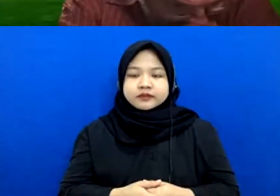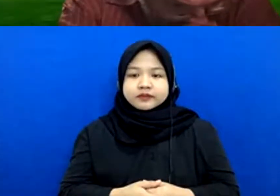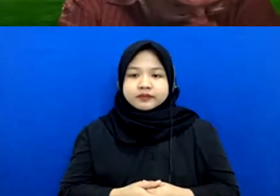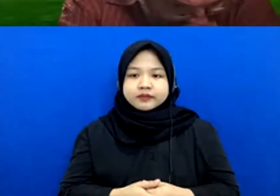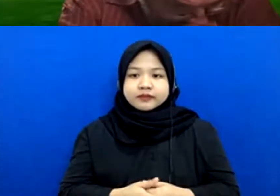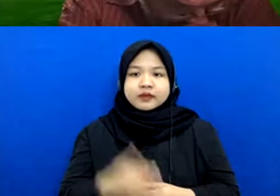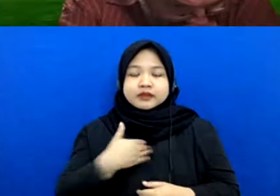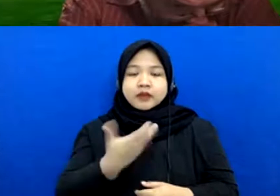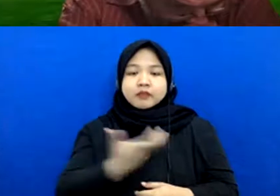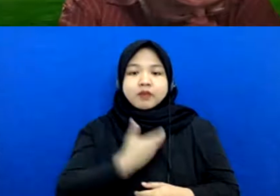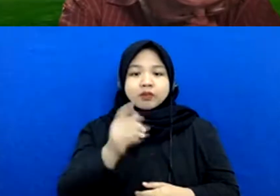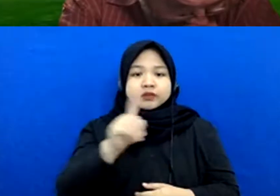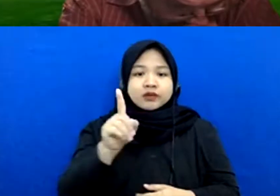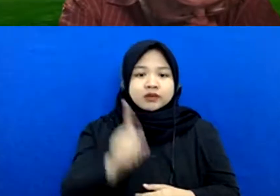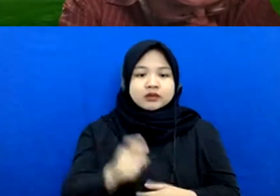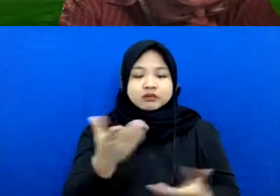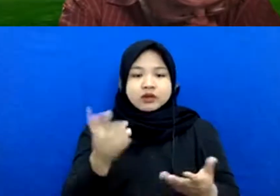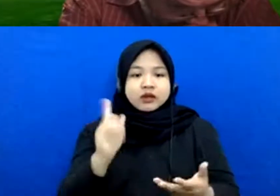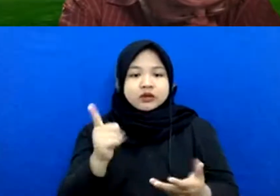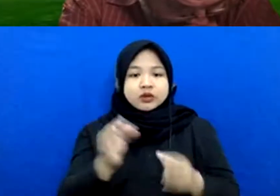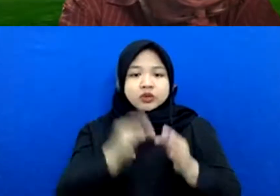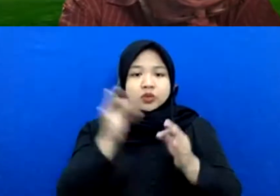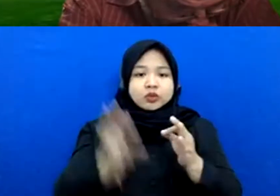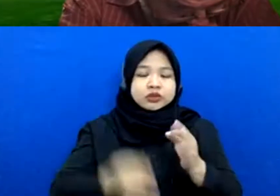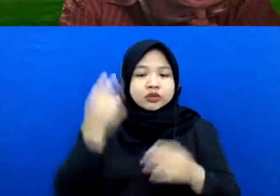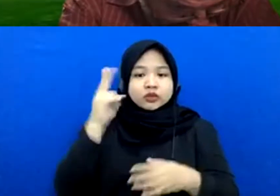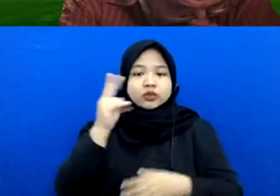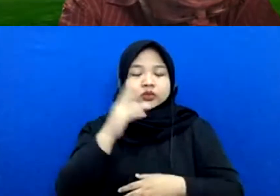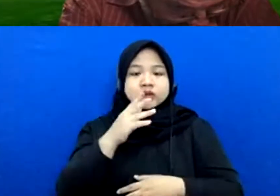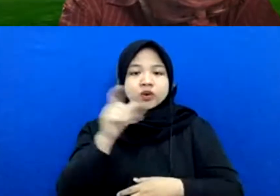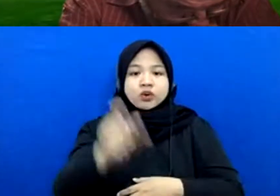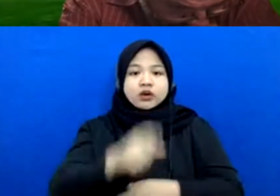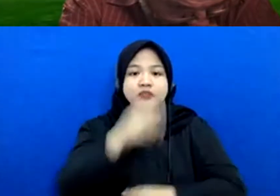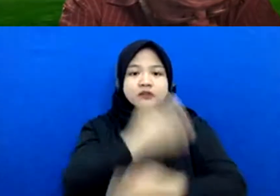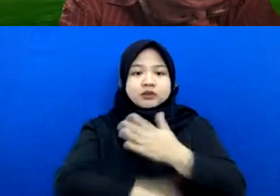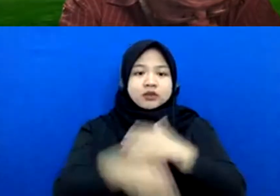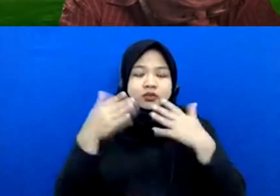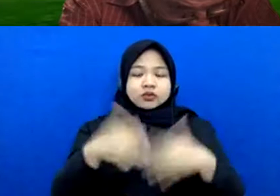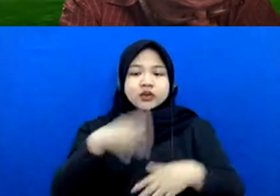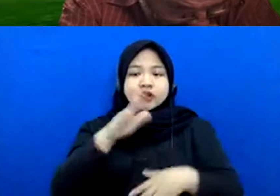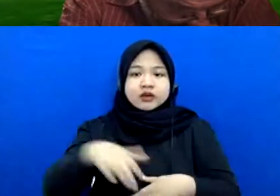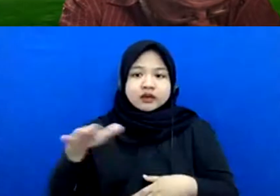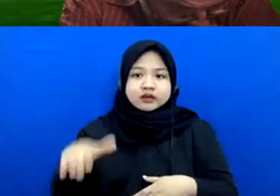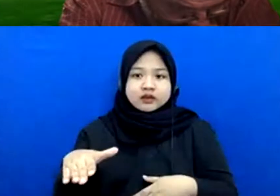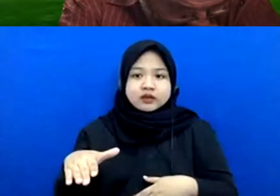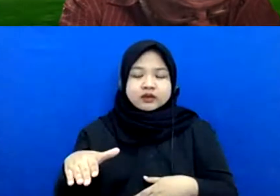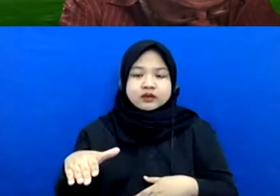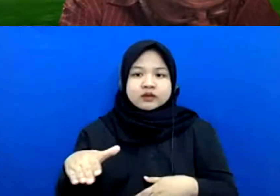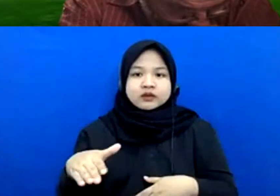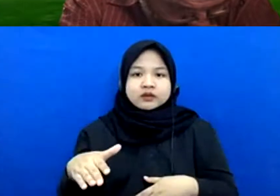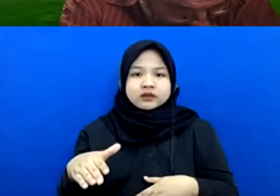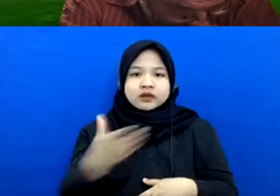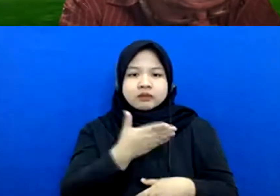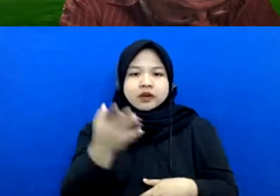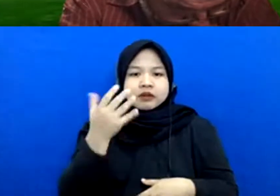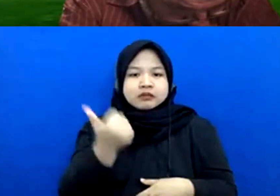I want to ask if anyone have a solution for disability people, especially children, that they can